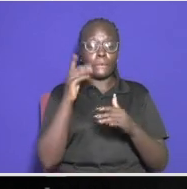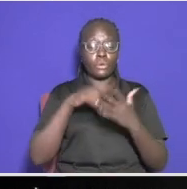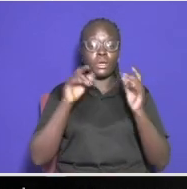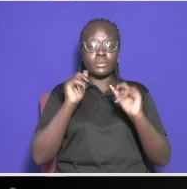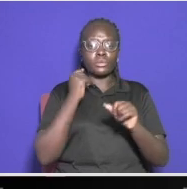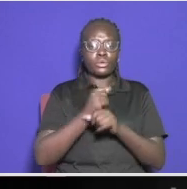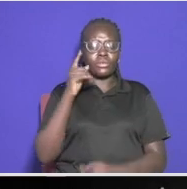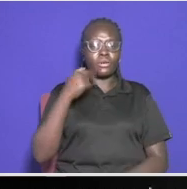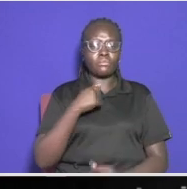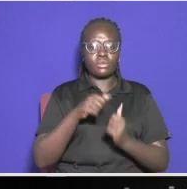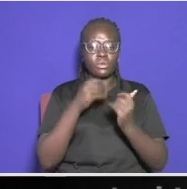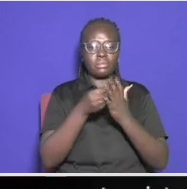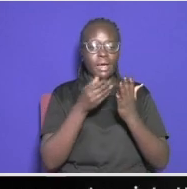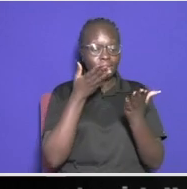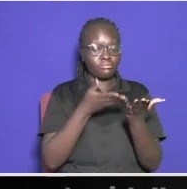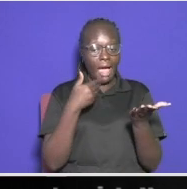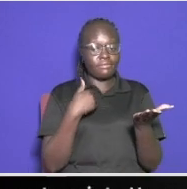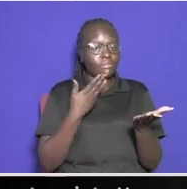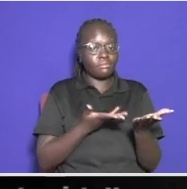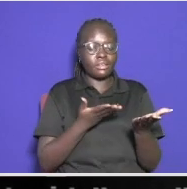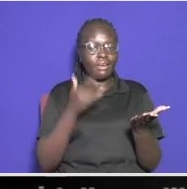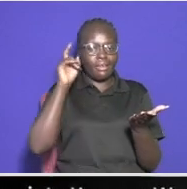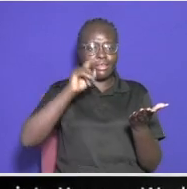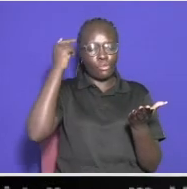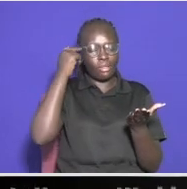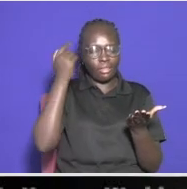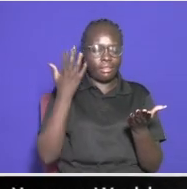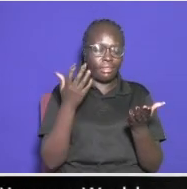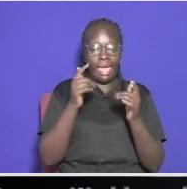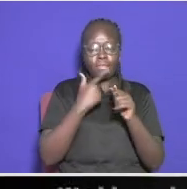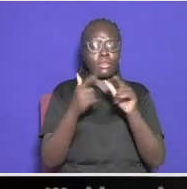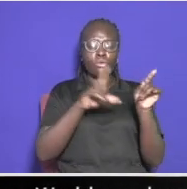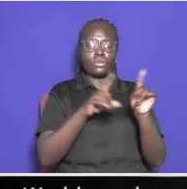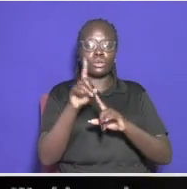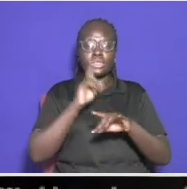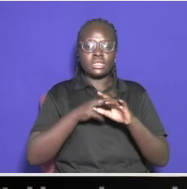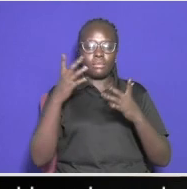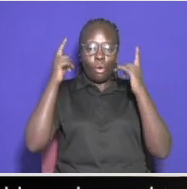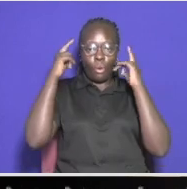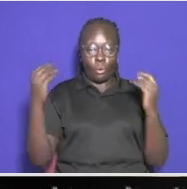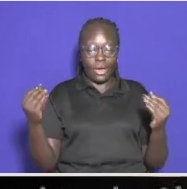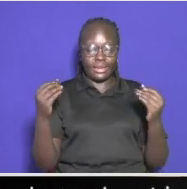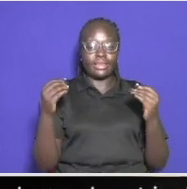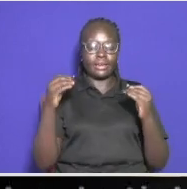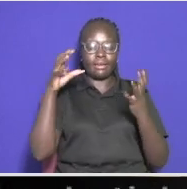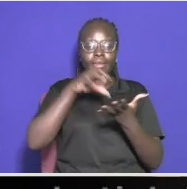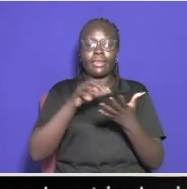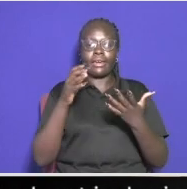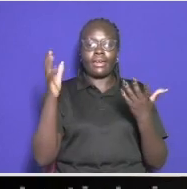for me with this amount of cash? Mm. We had to think. Then also, when it came to wedding cakes, it got to a point